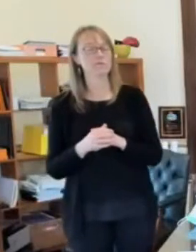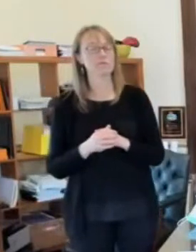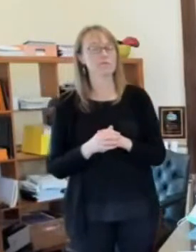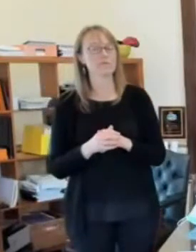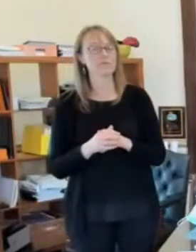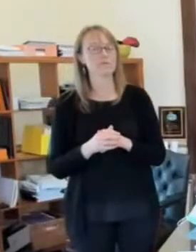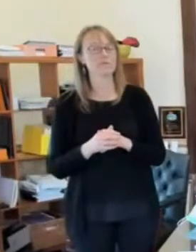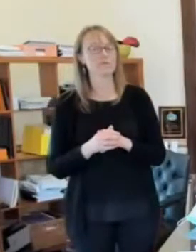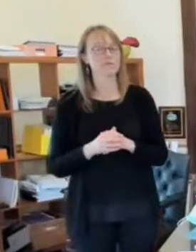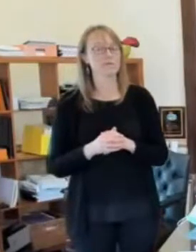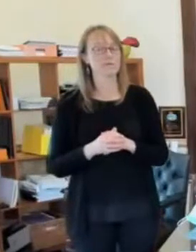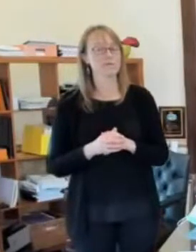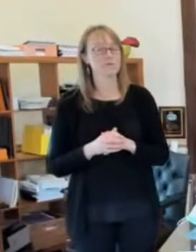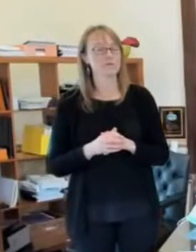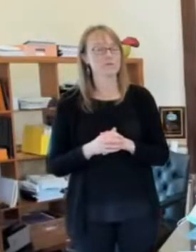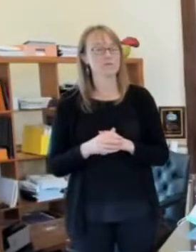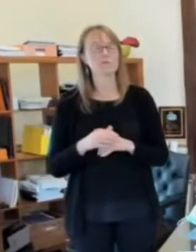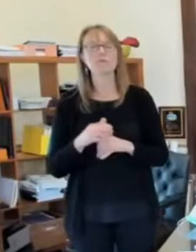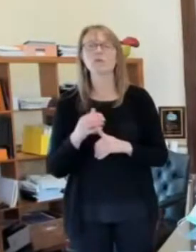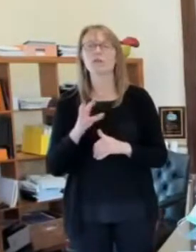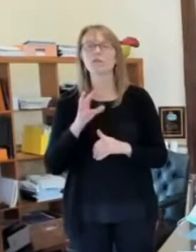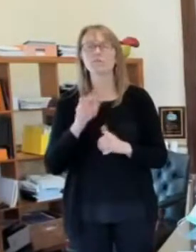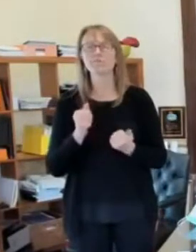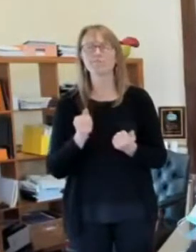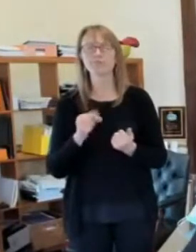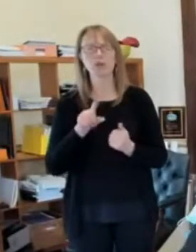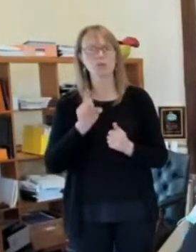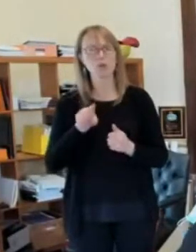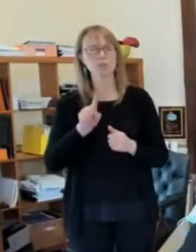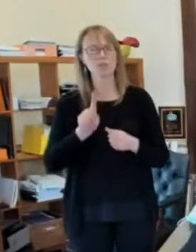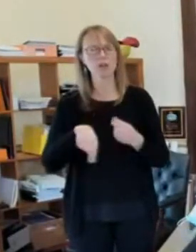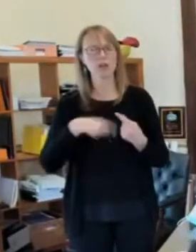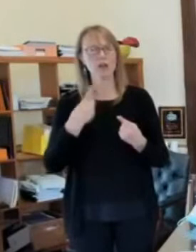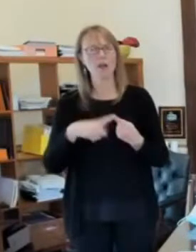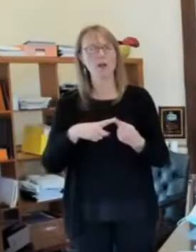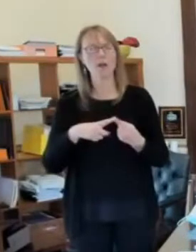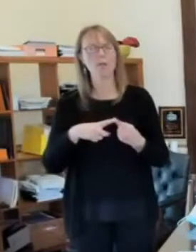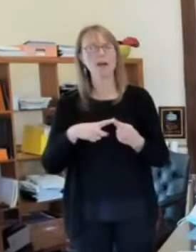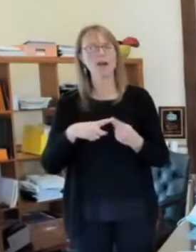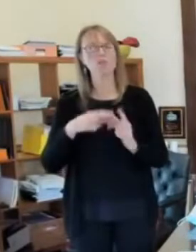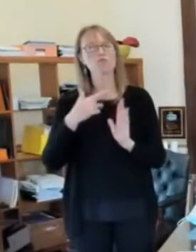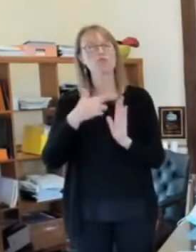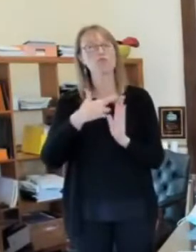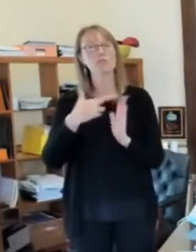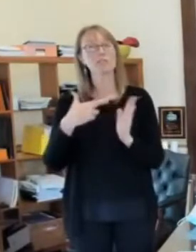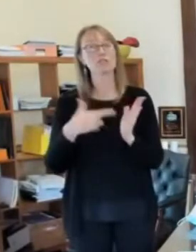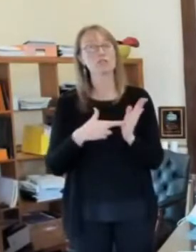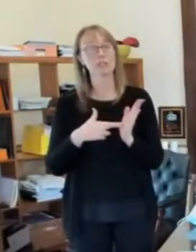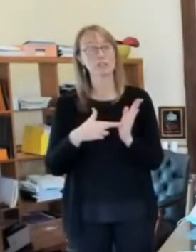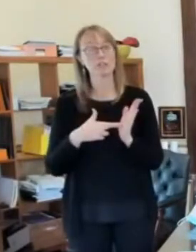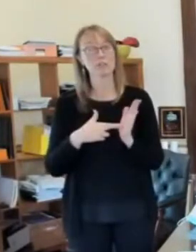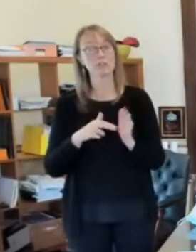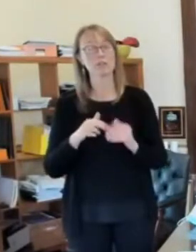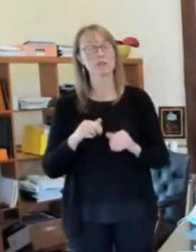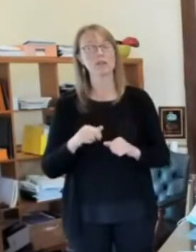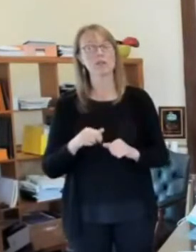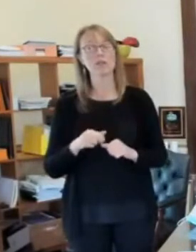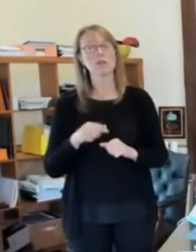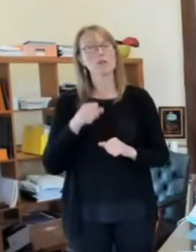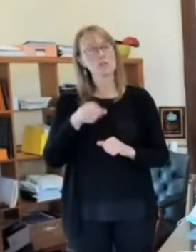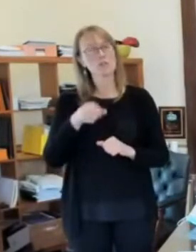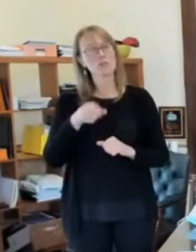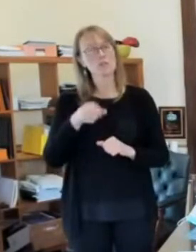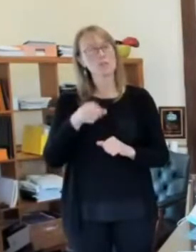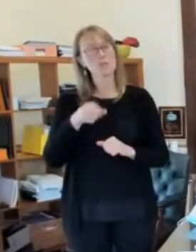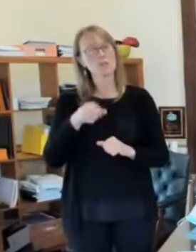example. Mm-hmm. Are you allowed to enter your information or fill out surveys in multiple jurisdictions? Do you have to reside